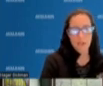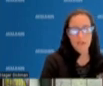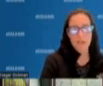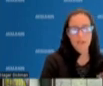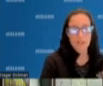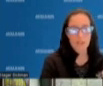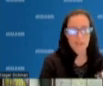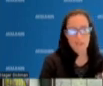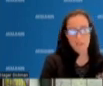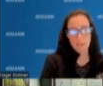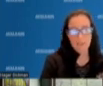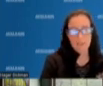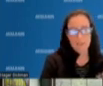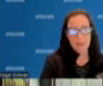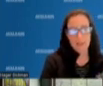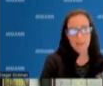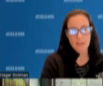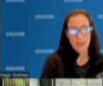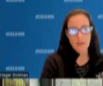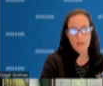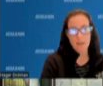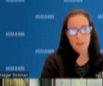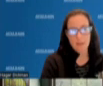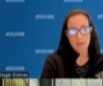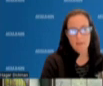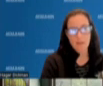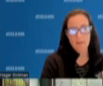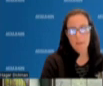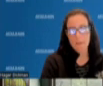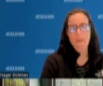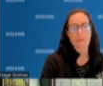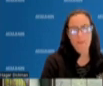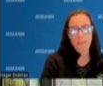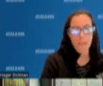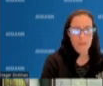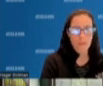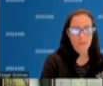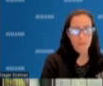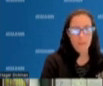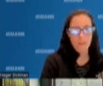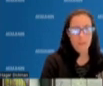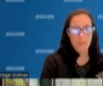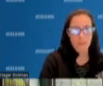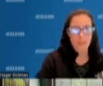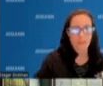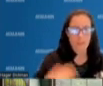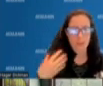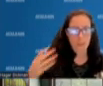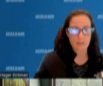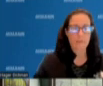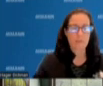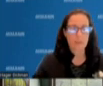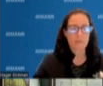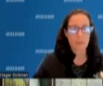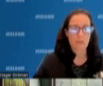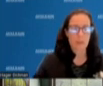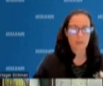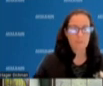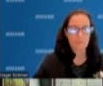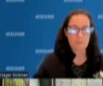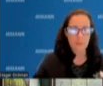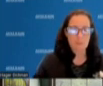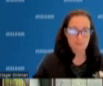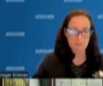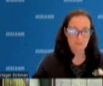think those sort of details really have an impact in a way that even people who support Medicaid don't really always understand or can kind of